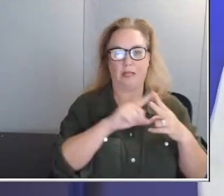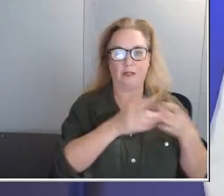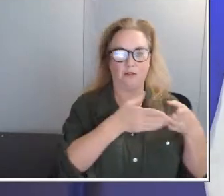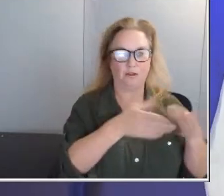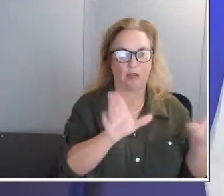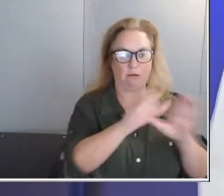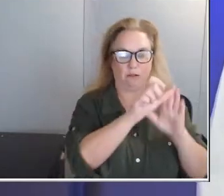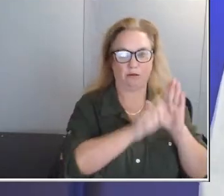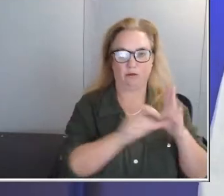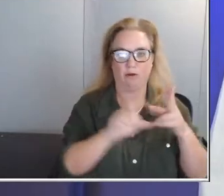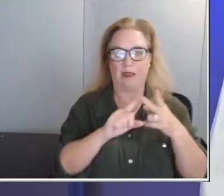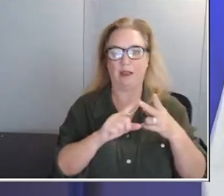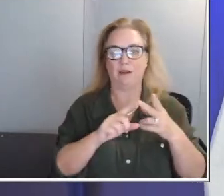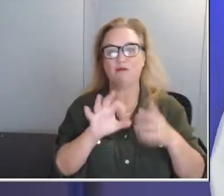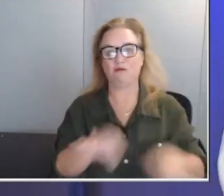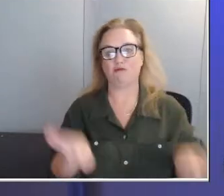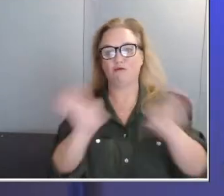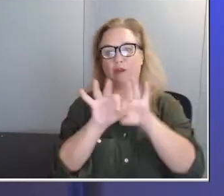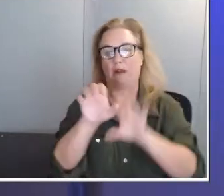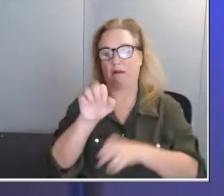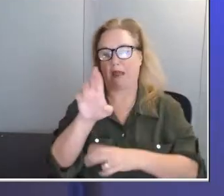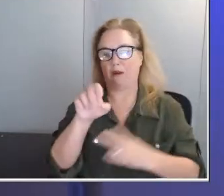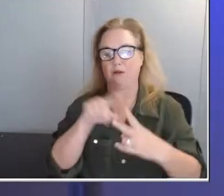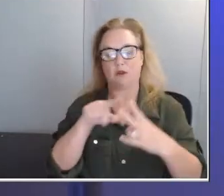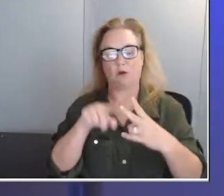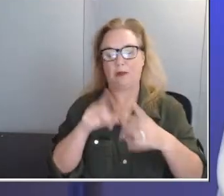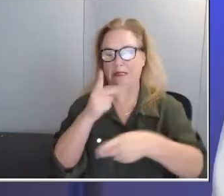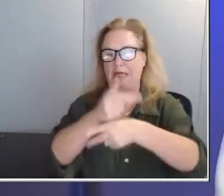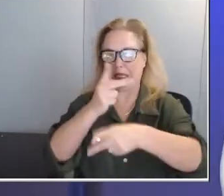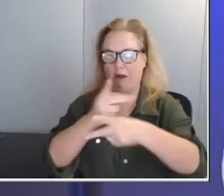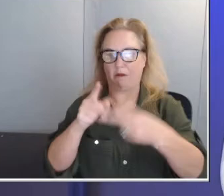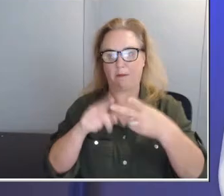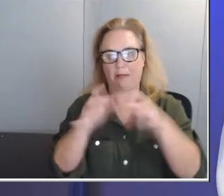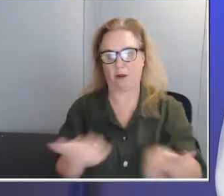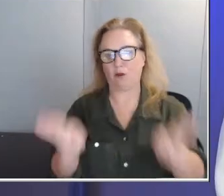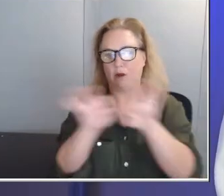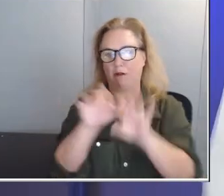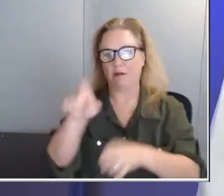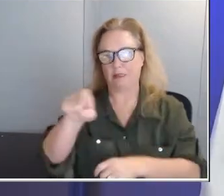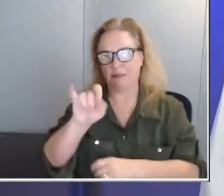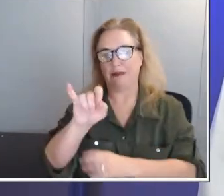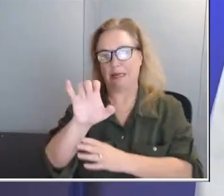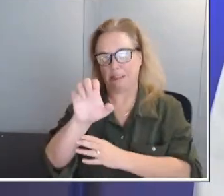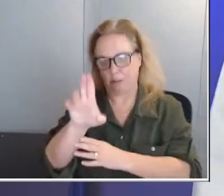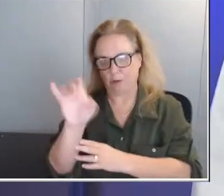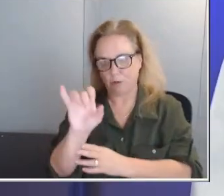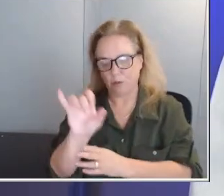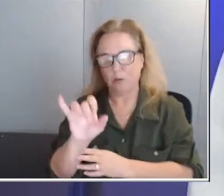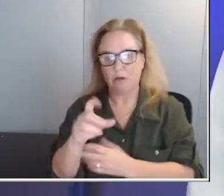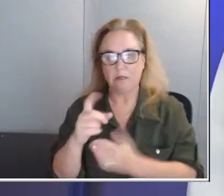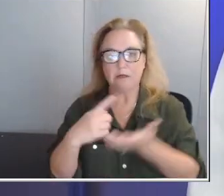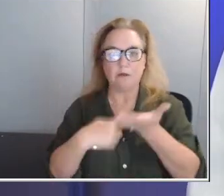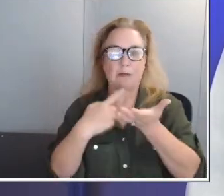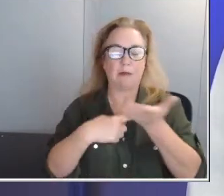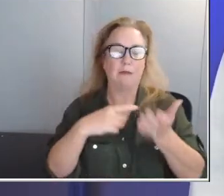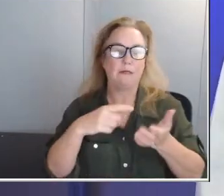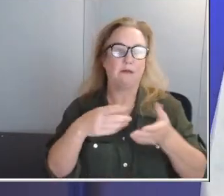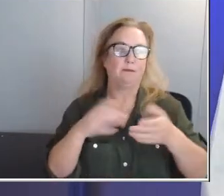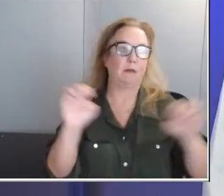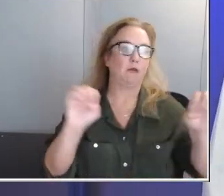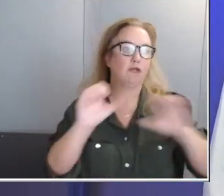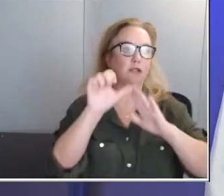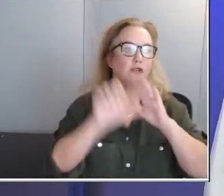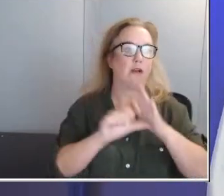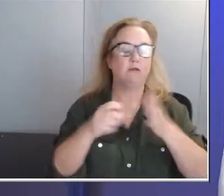is uniquely poised to care for patients at their most critical needs, even in the ICU. So sometimes emergency general surgery patients